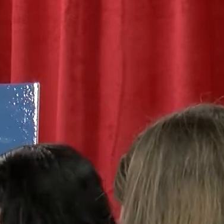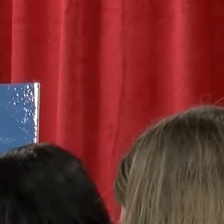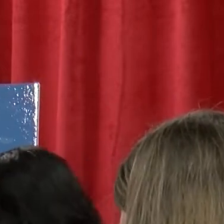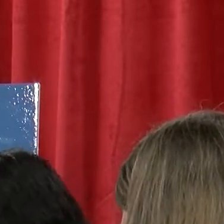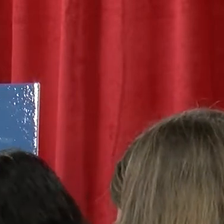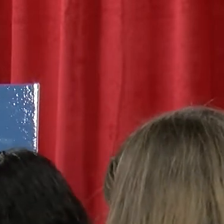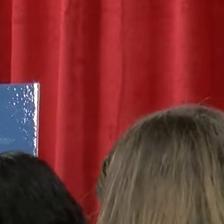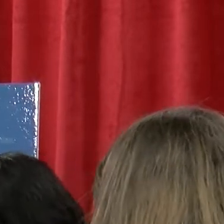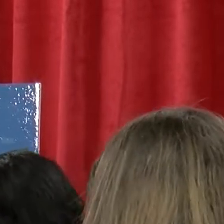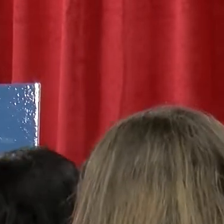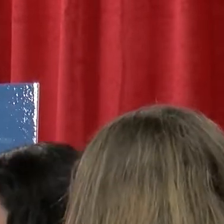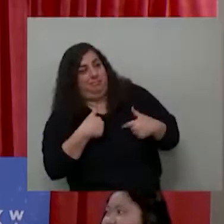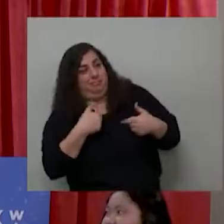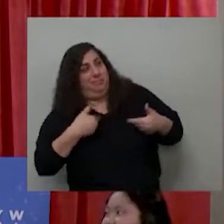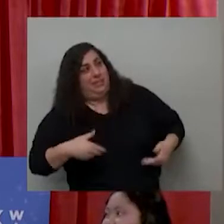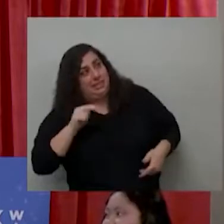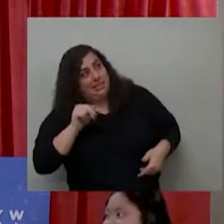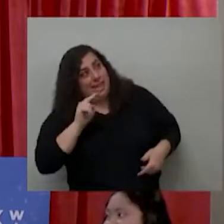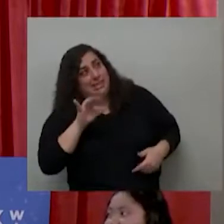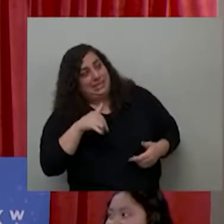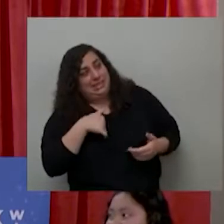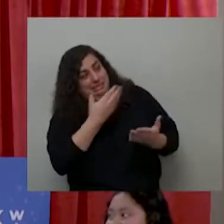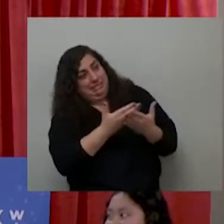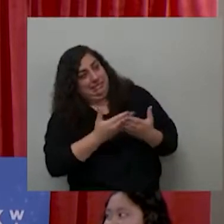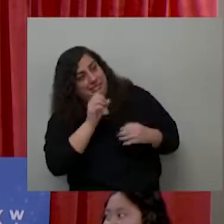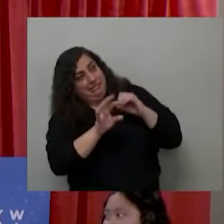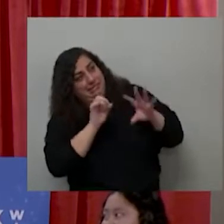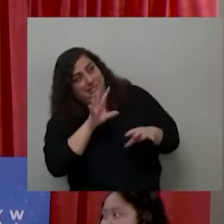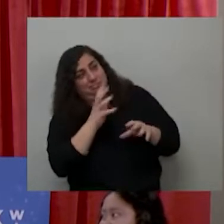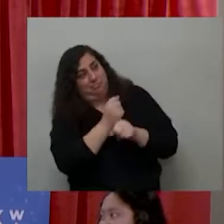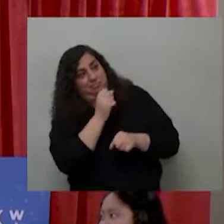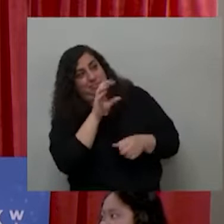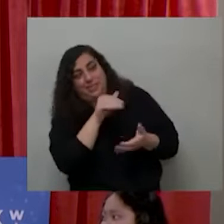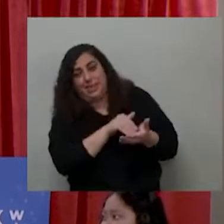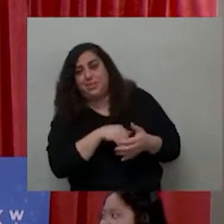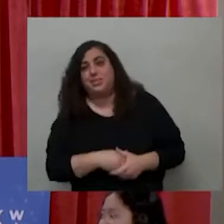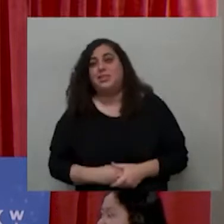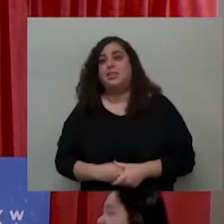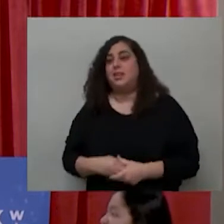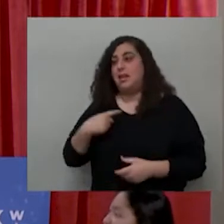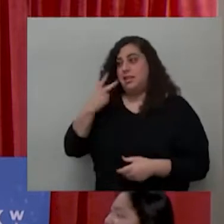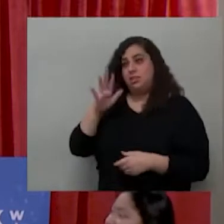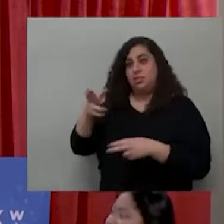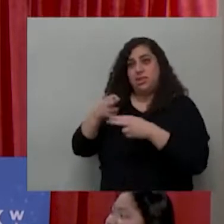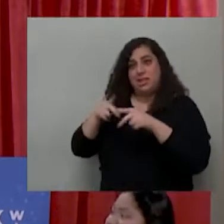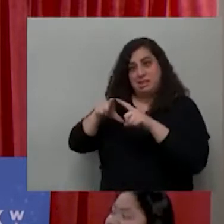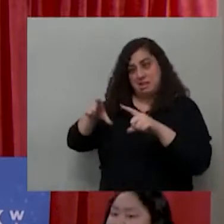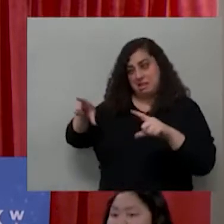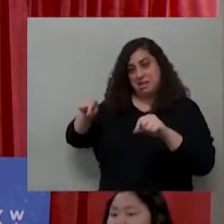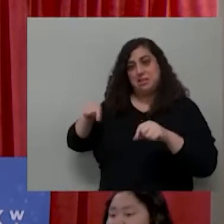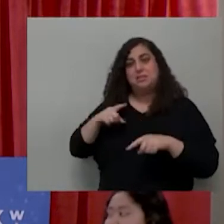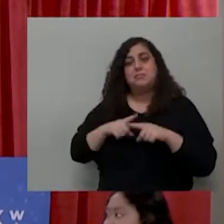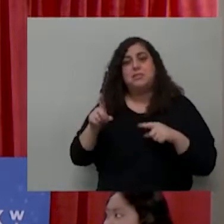your name on a $50,000 check. He also presented 17 year old Vista resident Nancy Gutierrez, who won last week's lottery